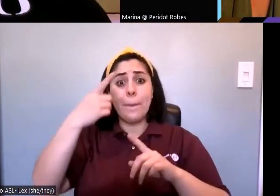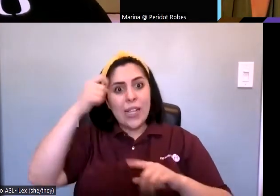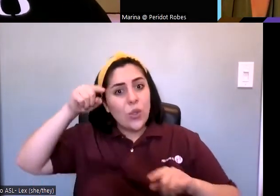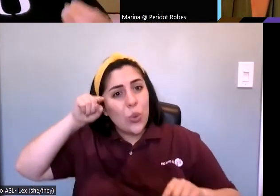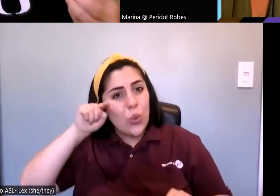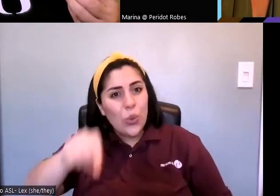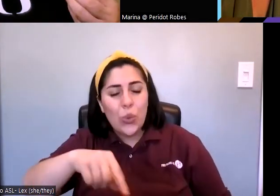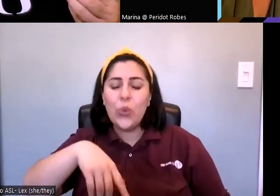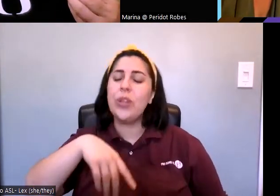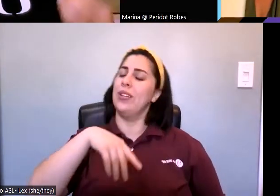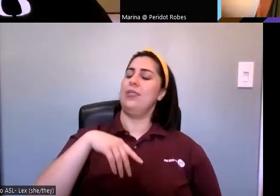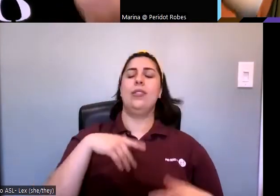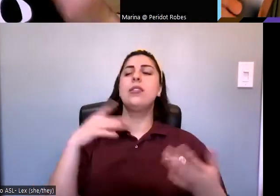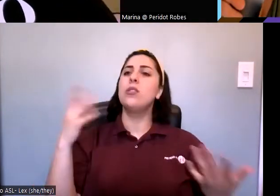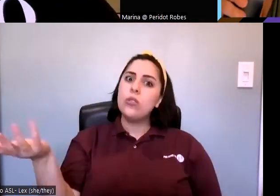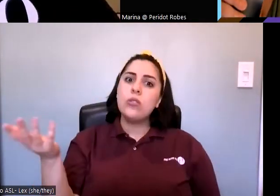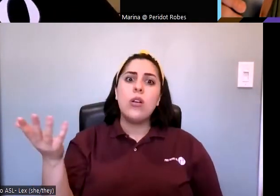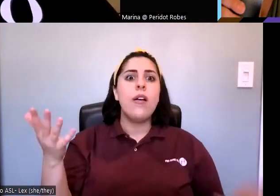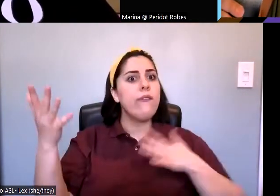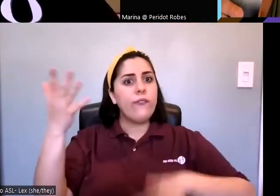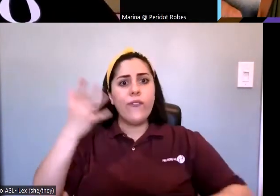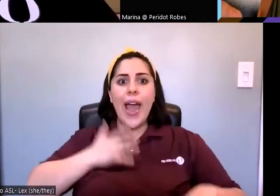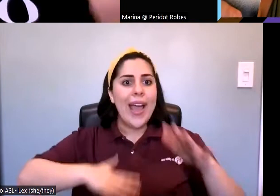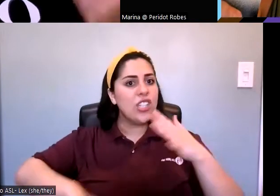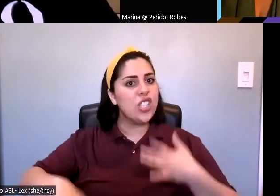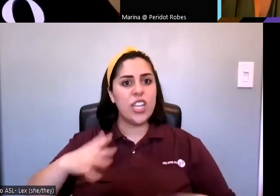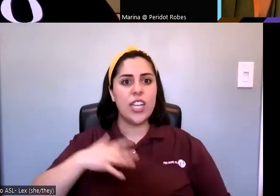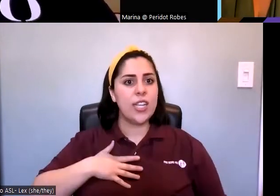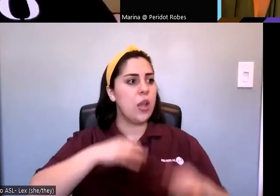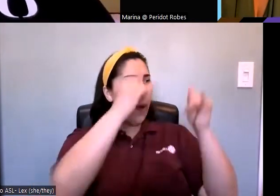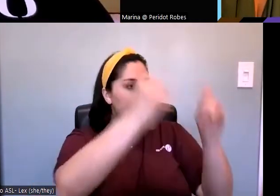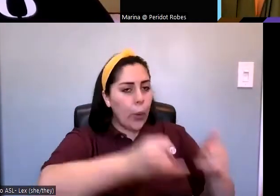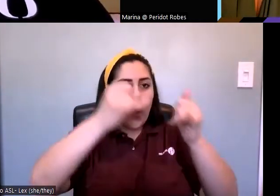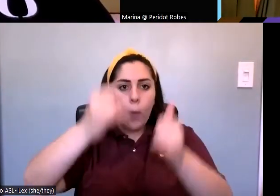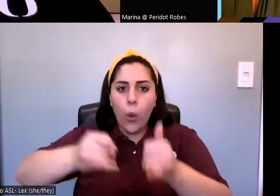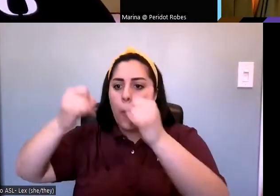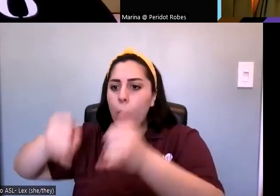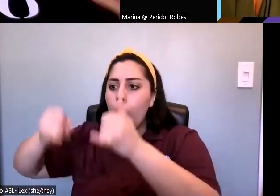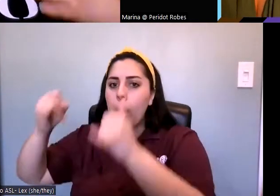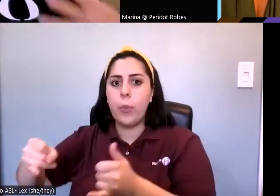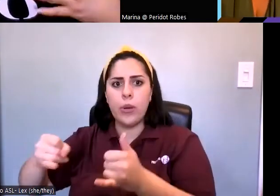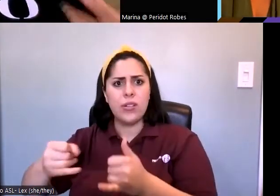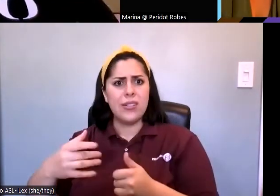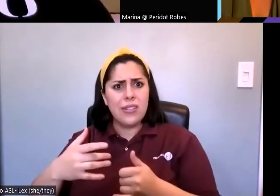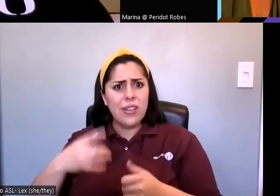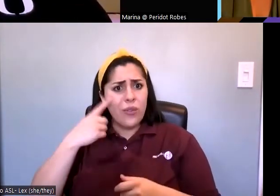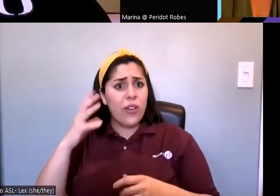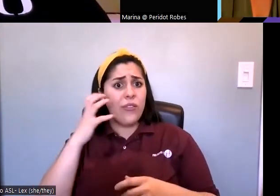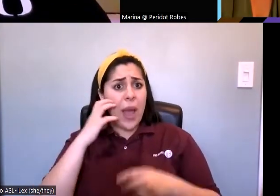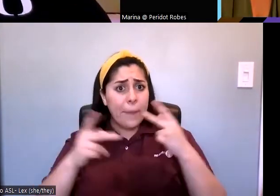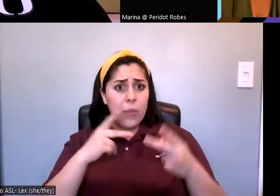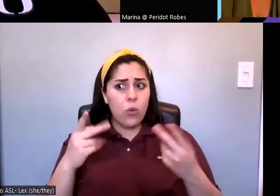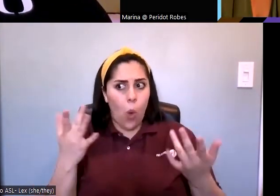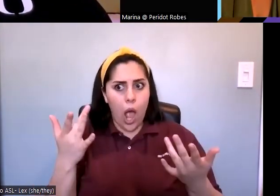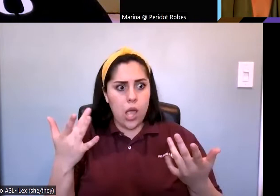tell people. Fashion is so personal, especially to fat people, because we don't have that access to